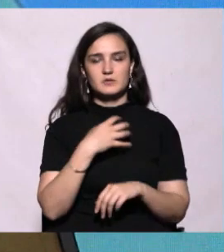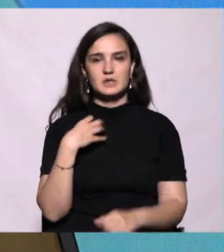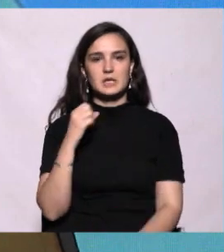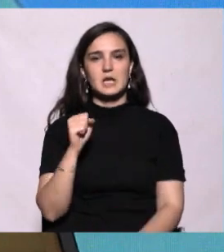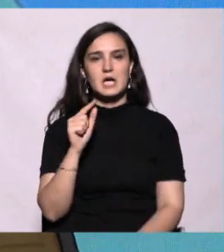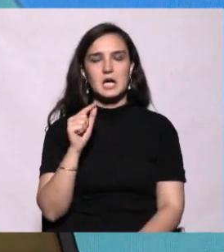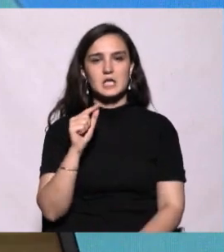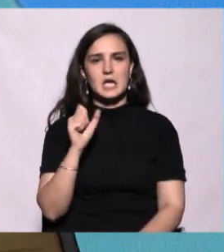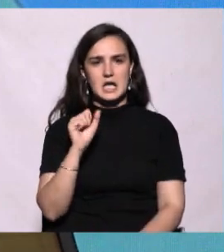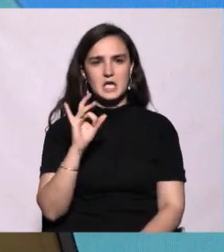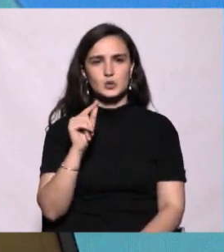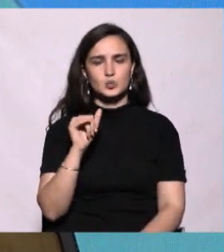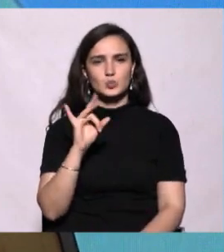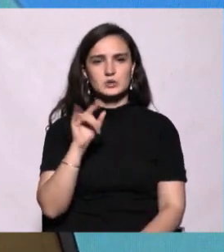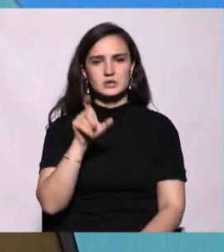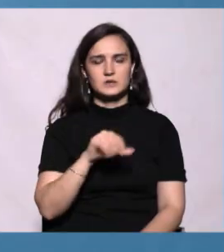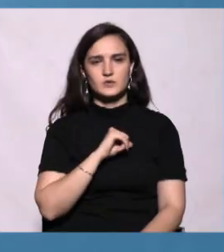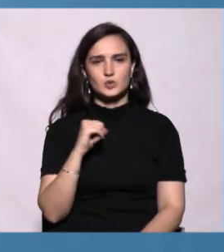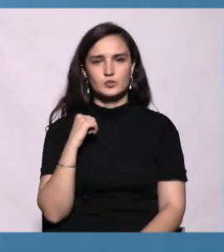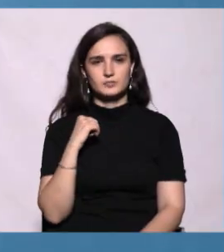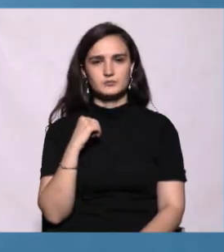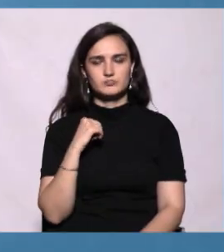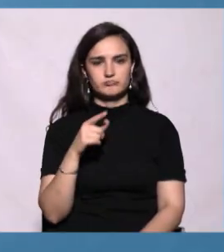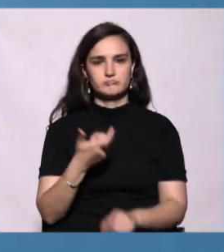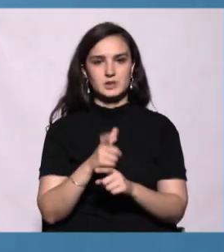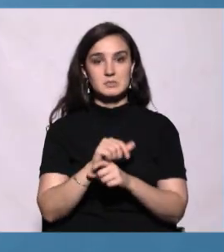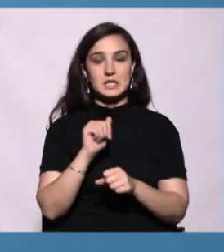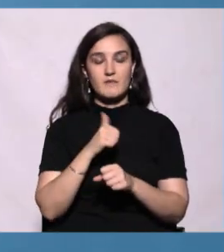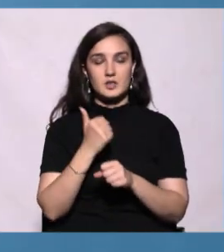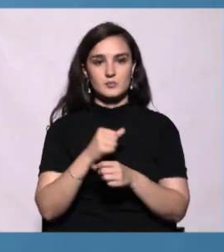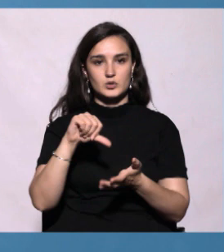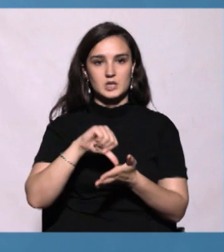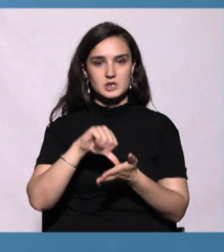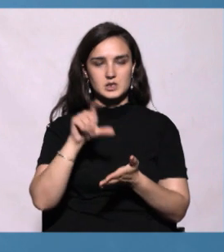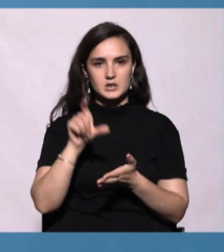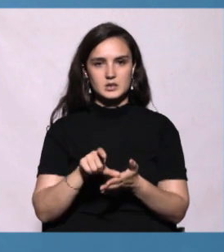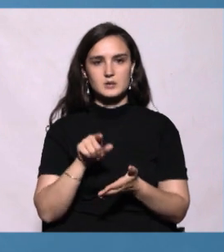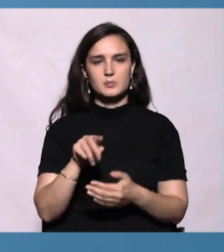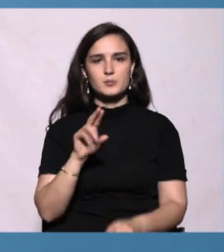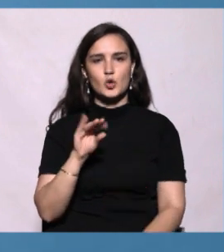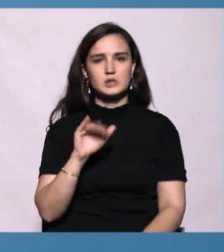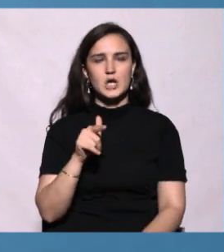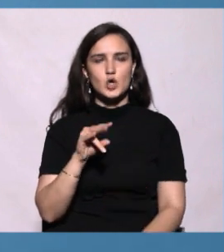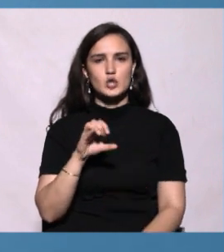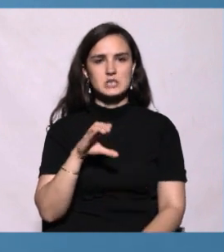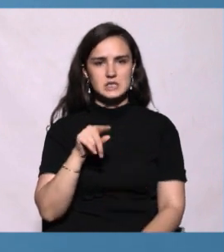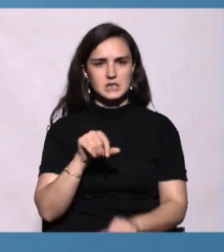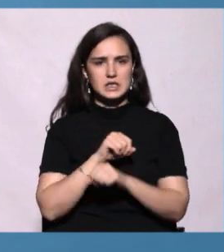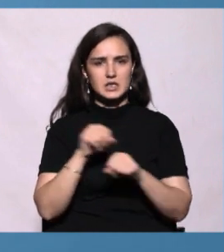Arthur himself. King Arthur himself. He is the main character. He is the protagonist. He is the